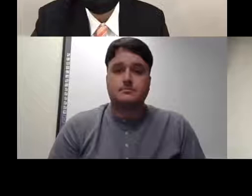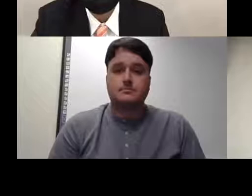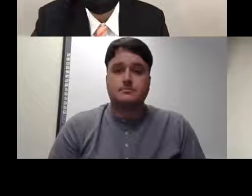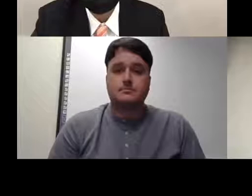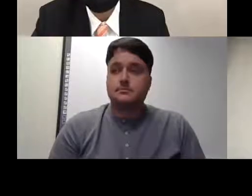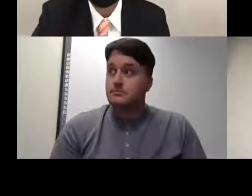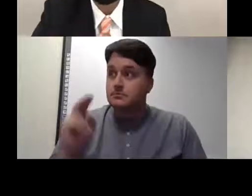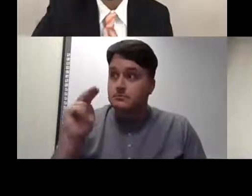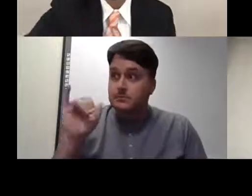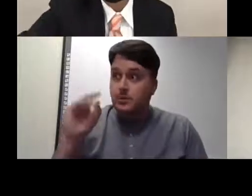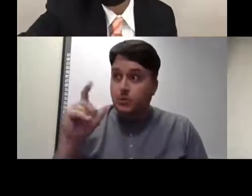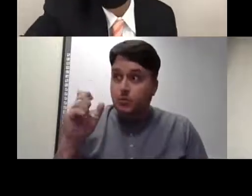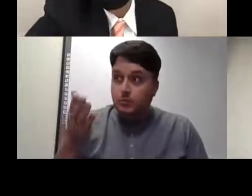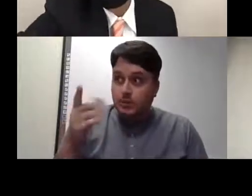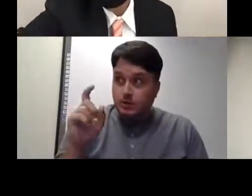Nicole, are you there?